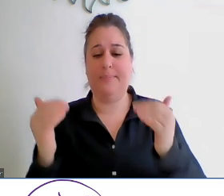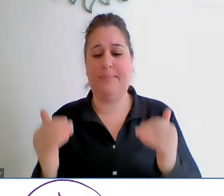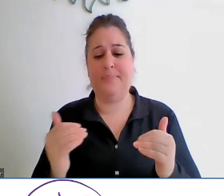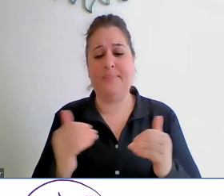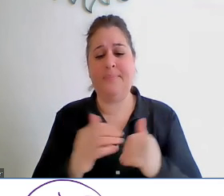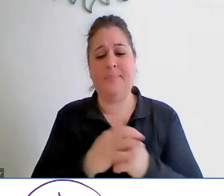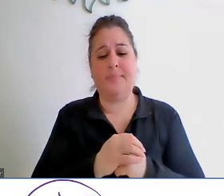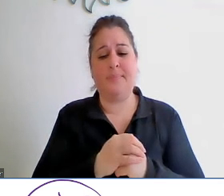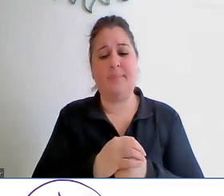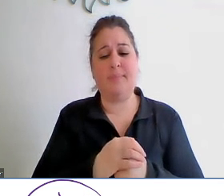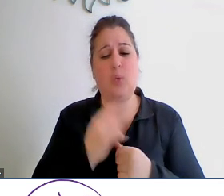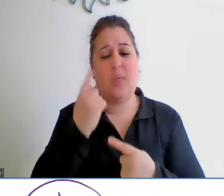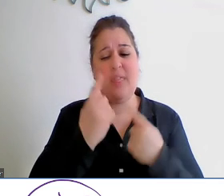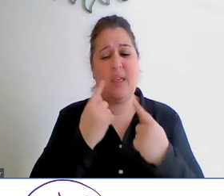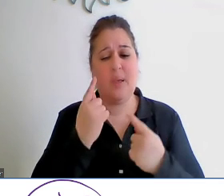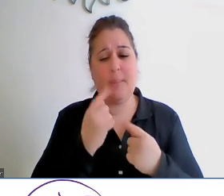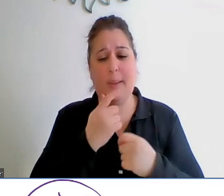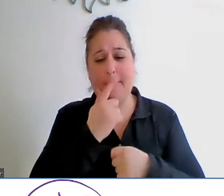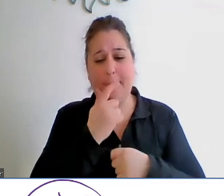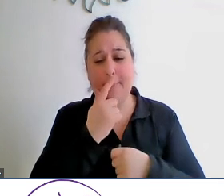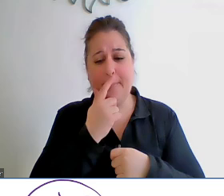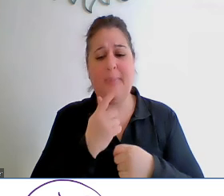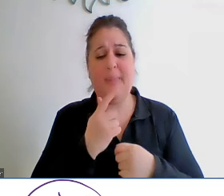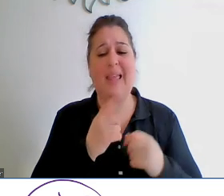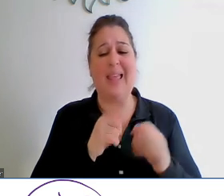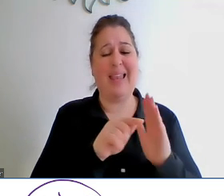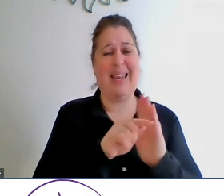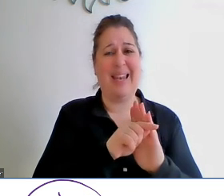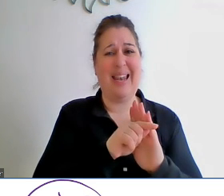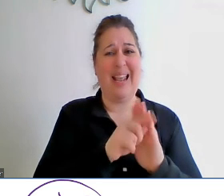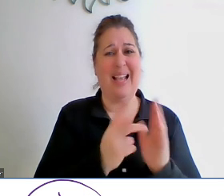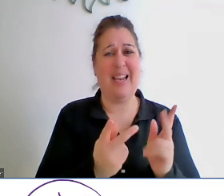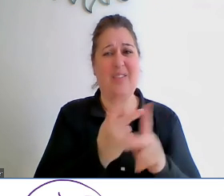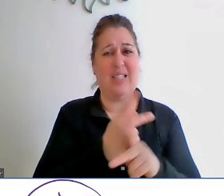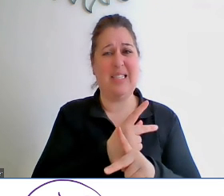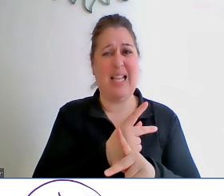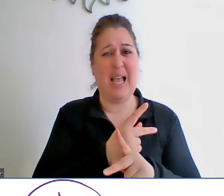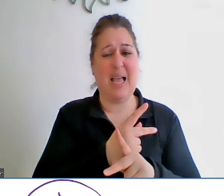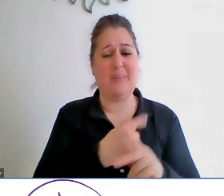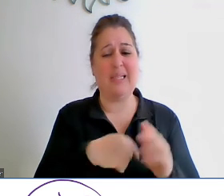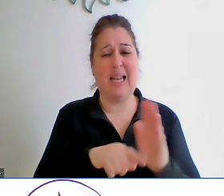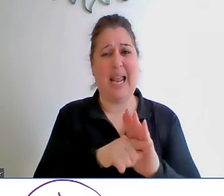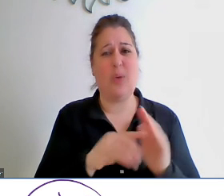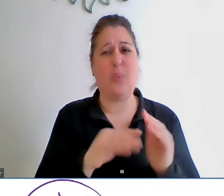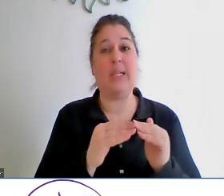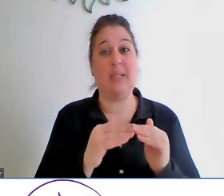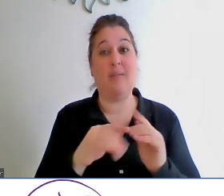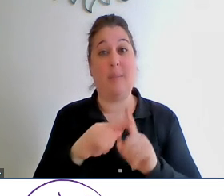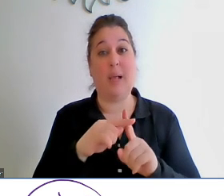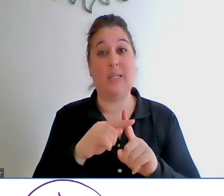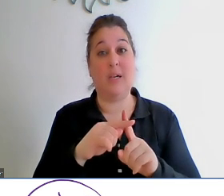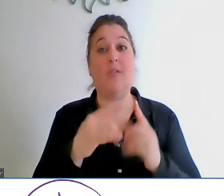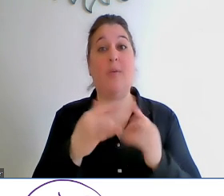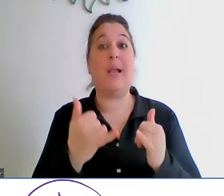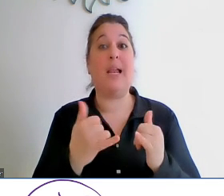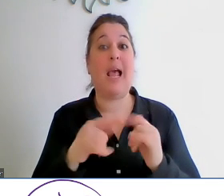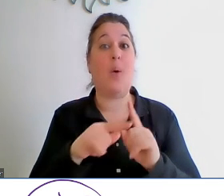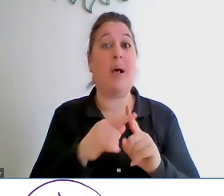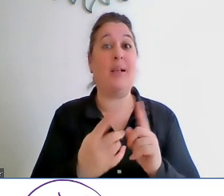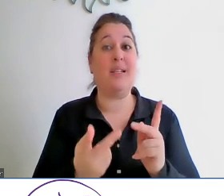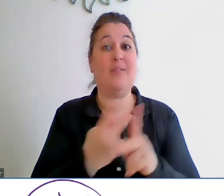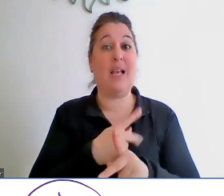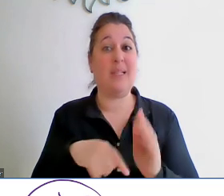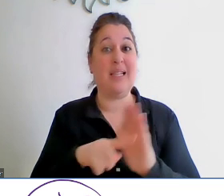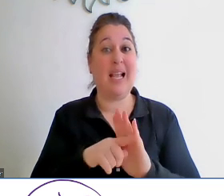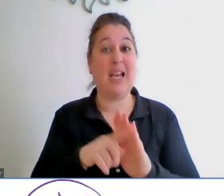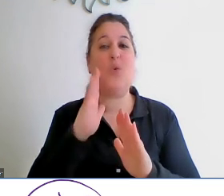12. 12 times 2 is 24. Okay, now let's look at the sign. A negative times a negative is a positive. A positive